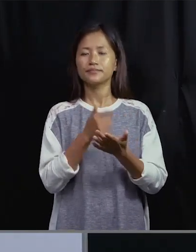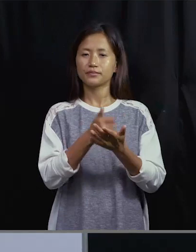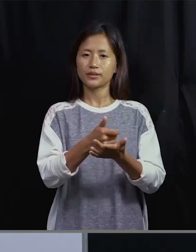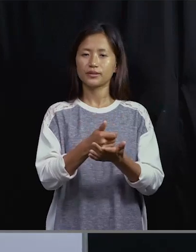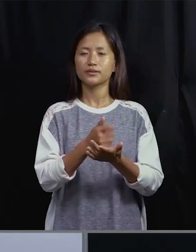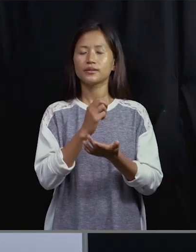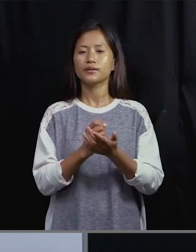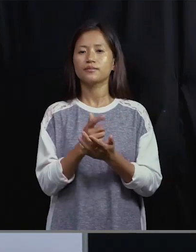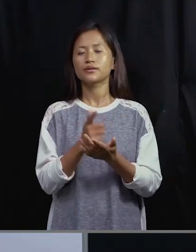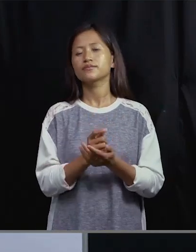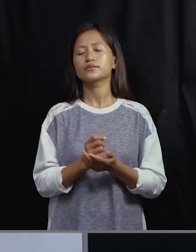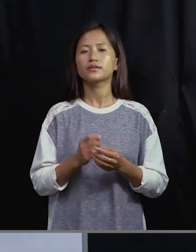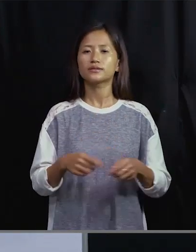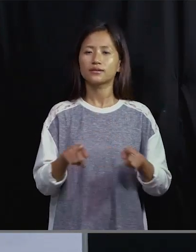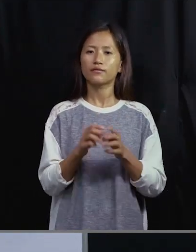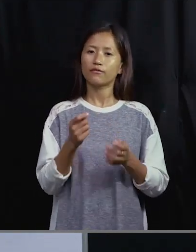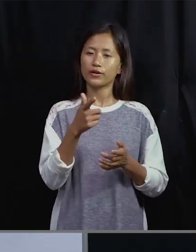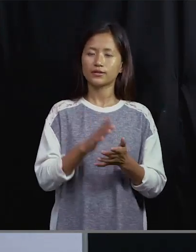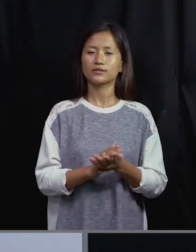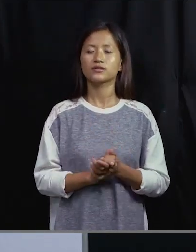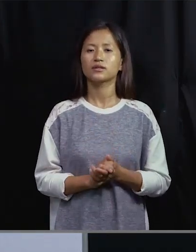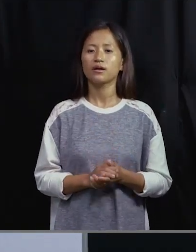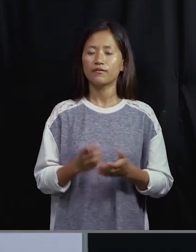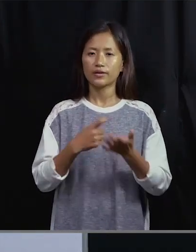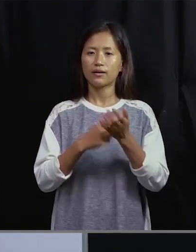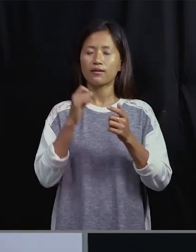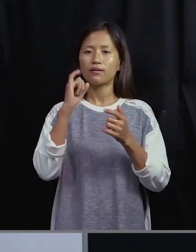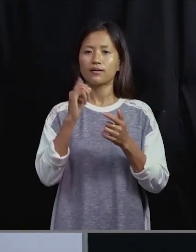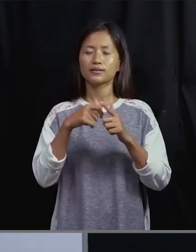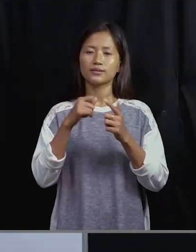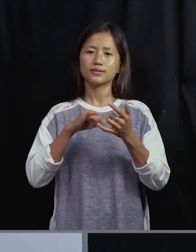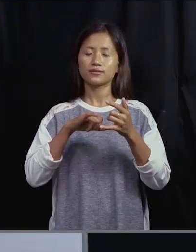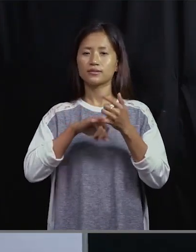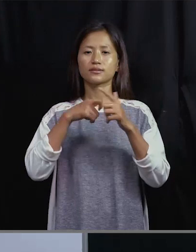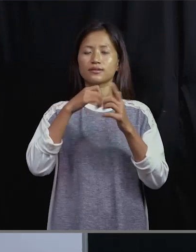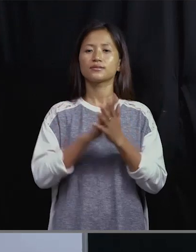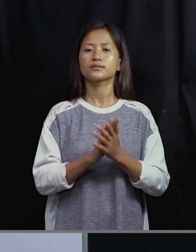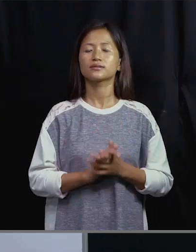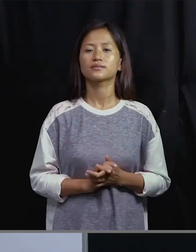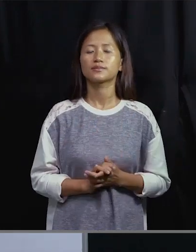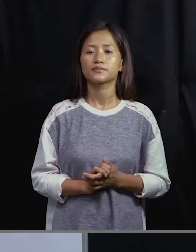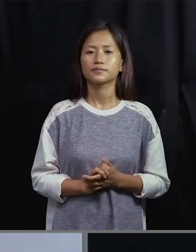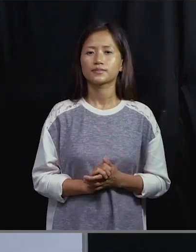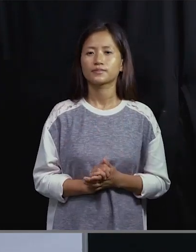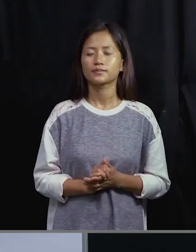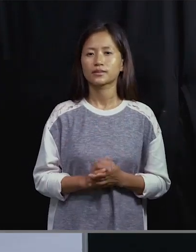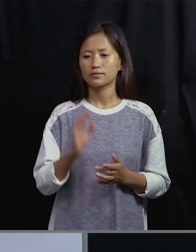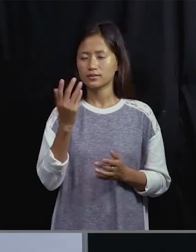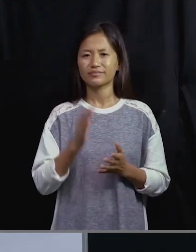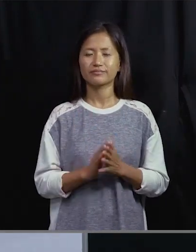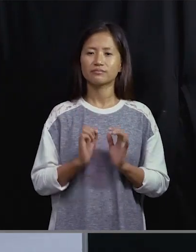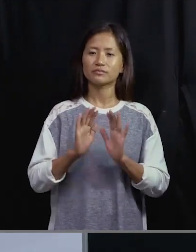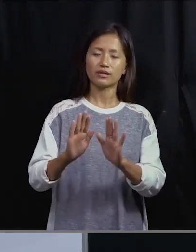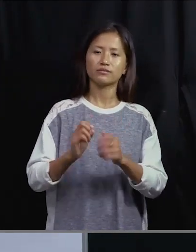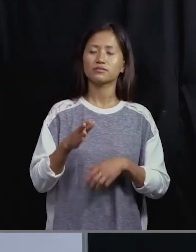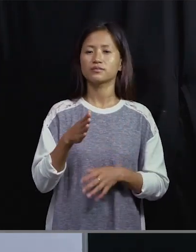problem, okay, of finance. Now the next is risk, okay. Now business is exposed to risks, isn't it? And risk is something like unavoidable. We